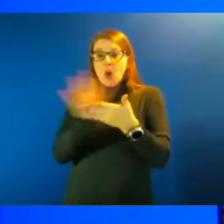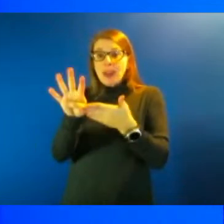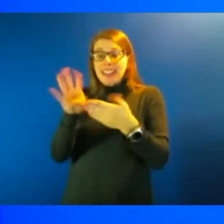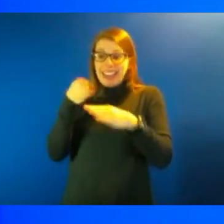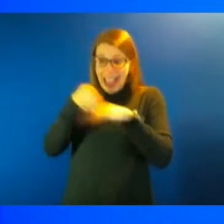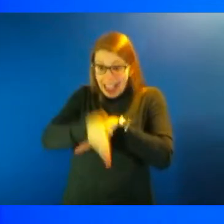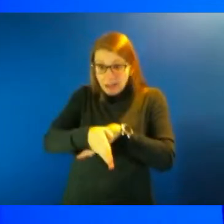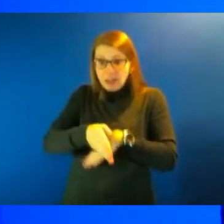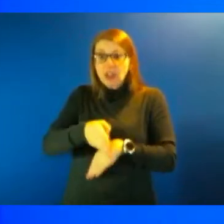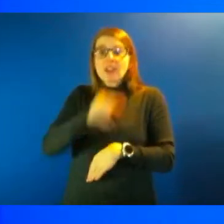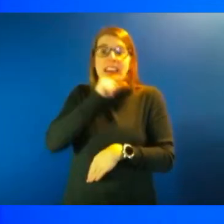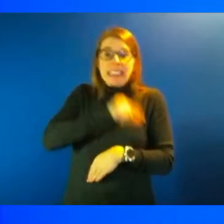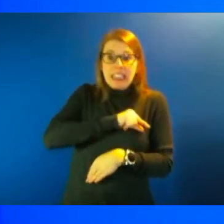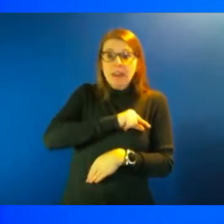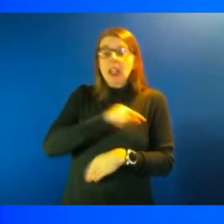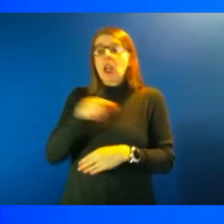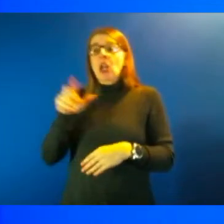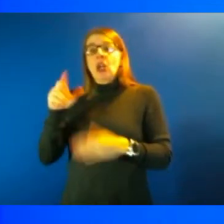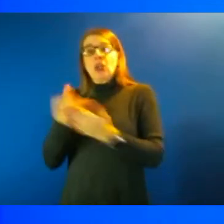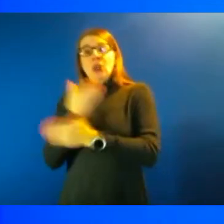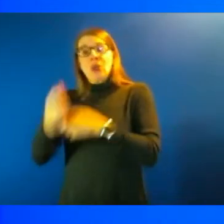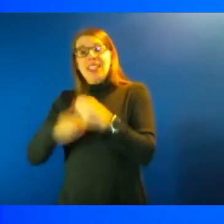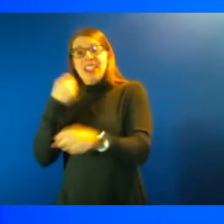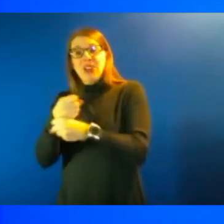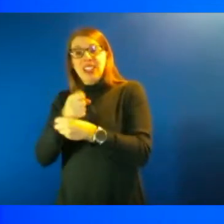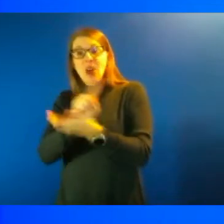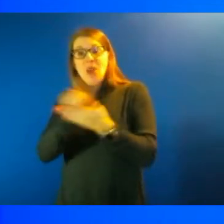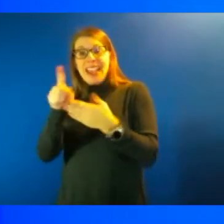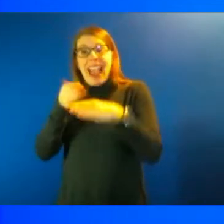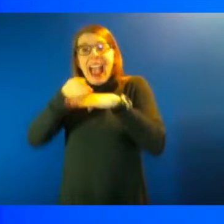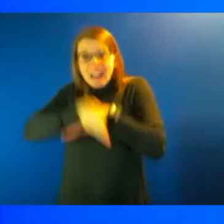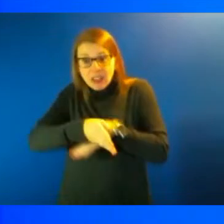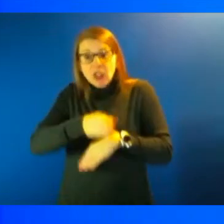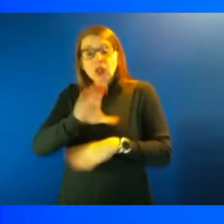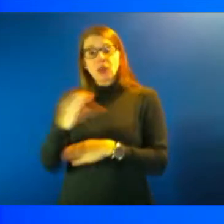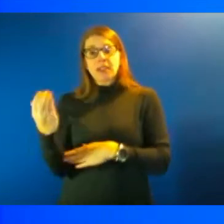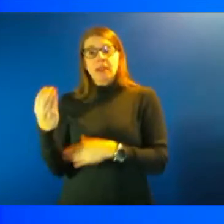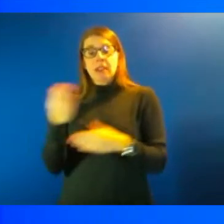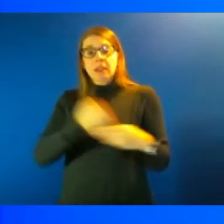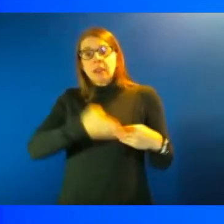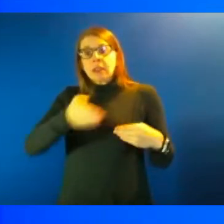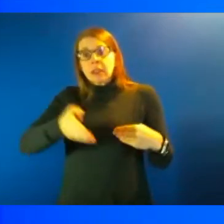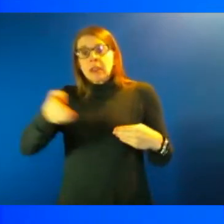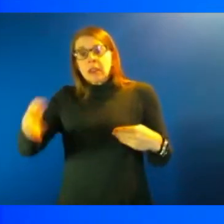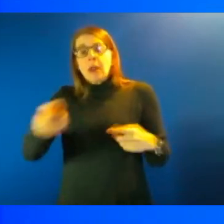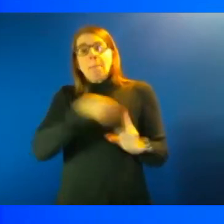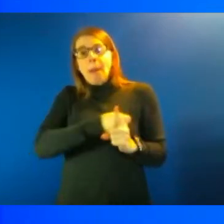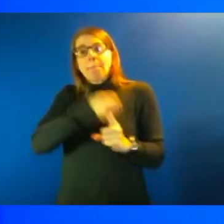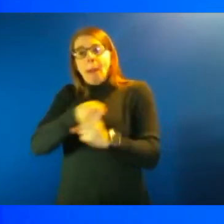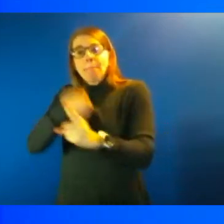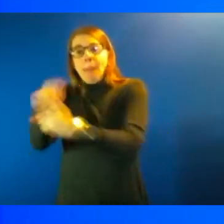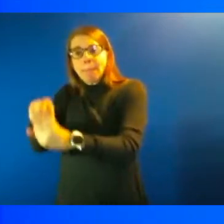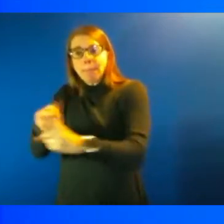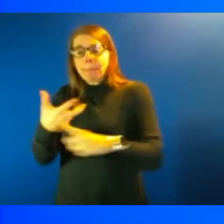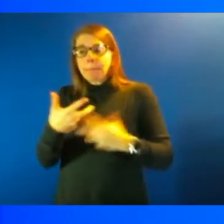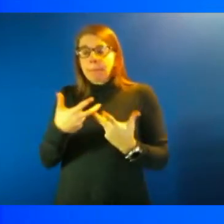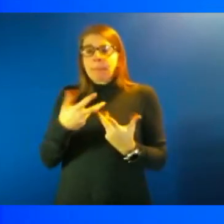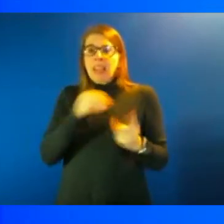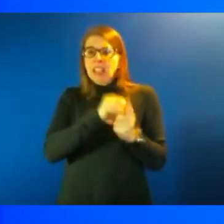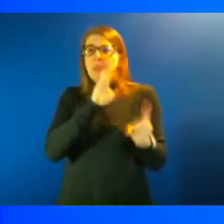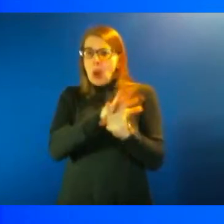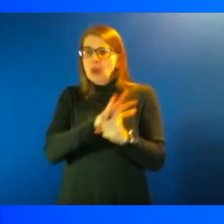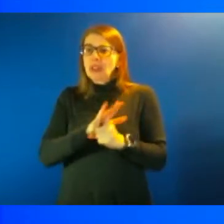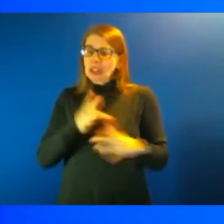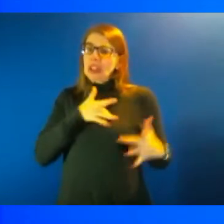So we're sort of running the gauntlet in a minute here about, the kinds of exposures that we're really worried about. And so that would